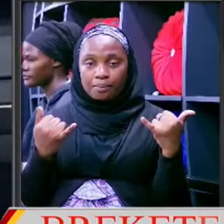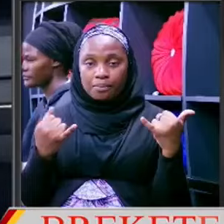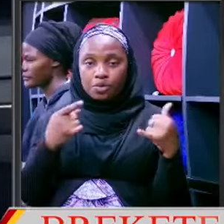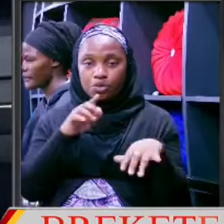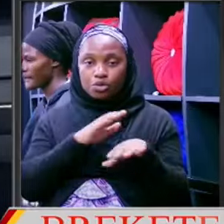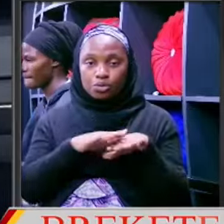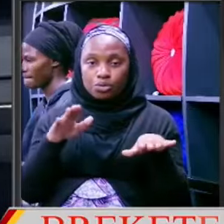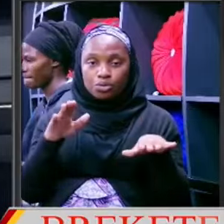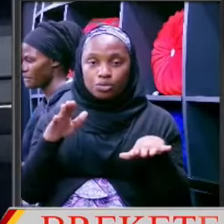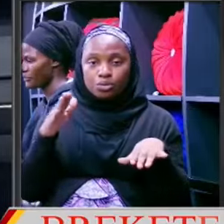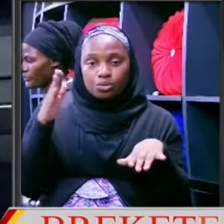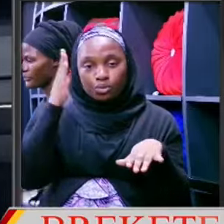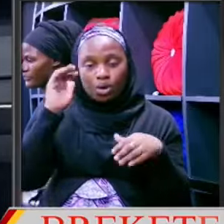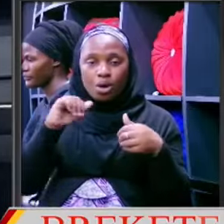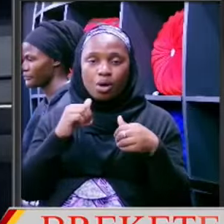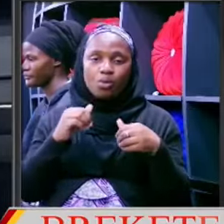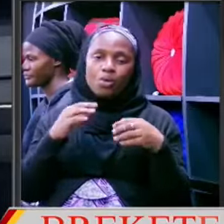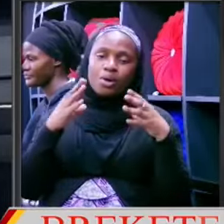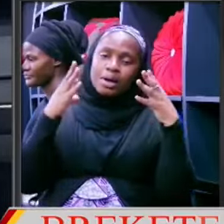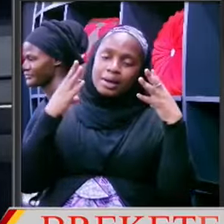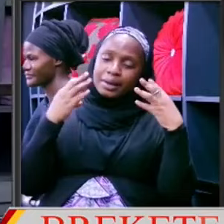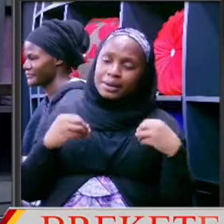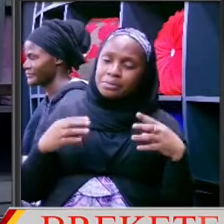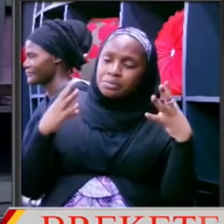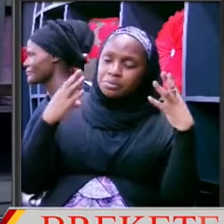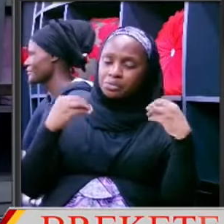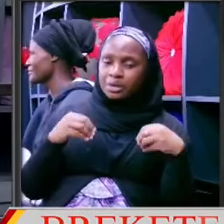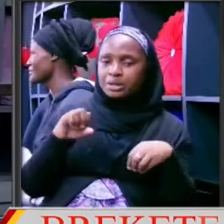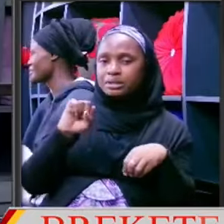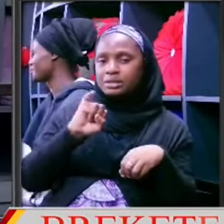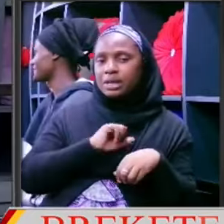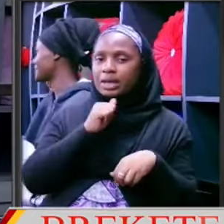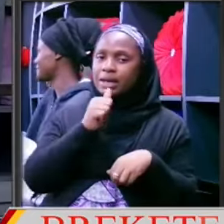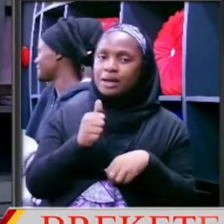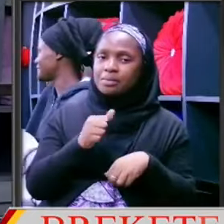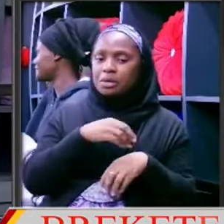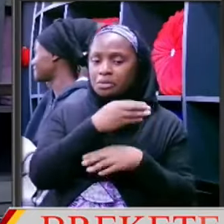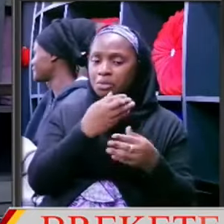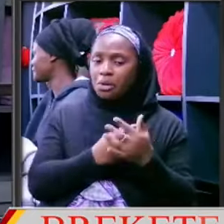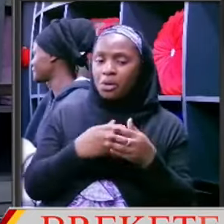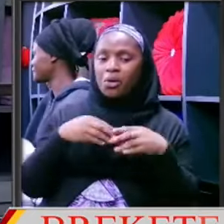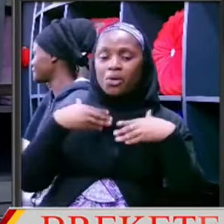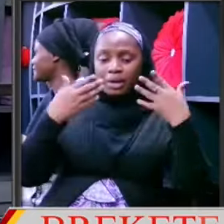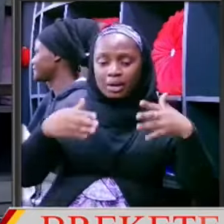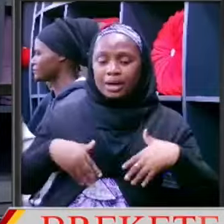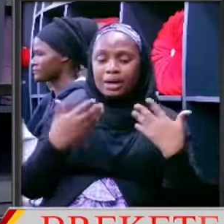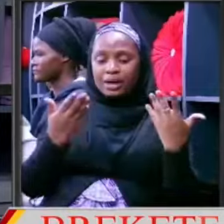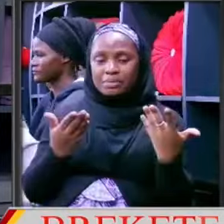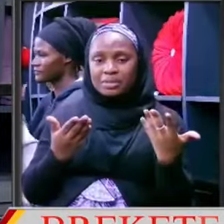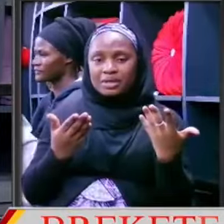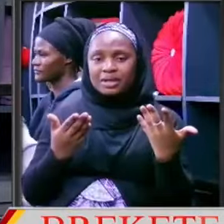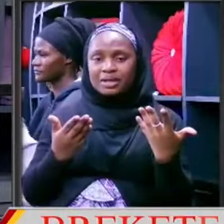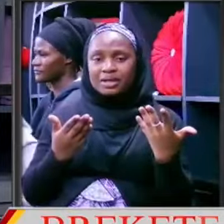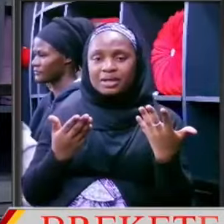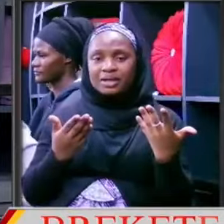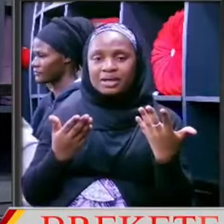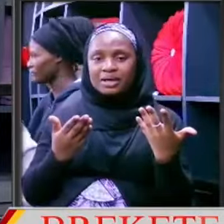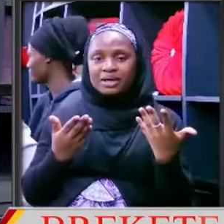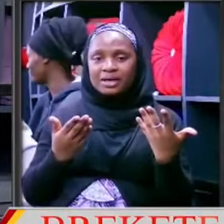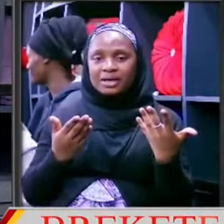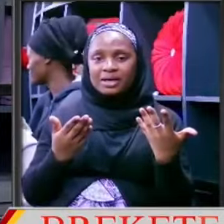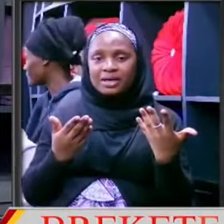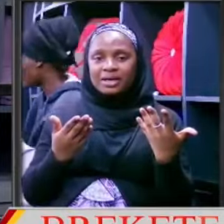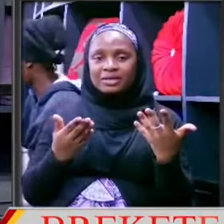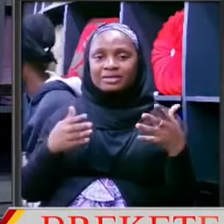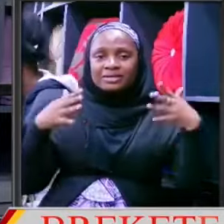You don't know how impressed I am. Are you all impressed? Yes, sir. If you are impressed, let's give her. Do you